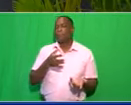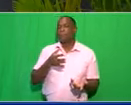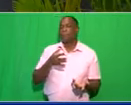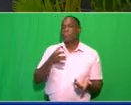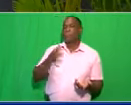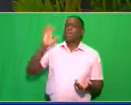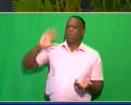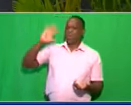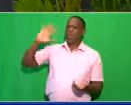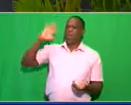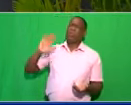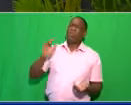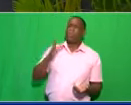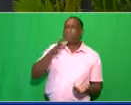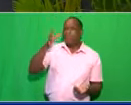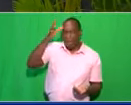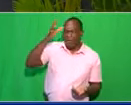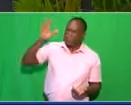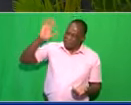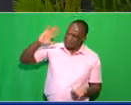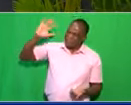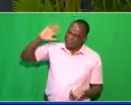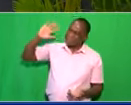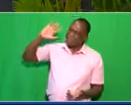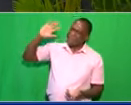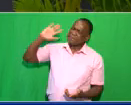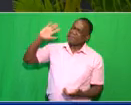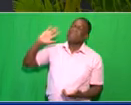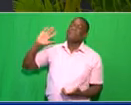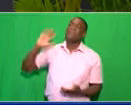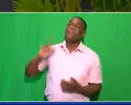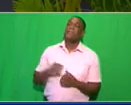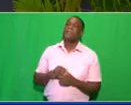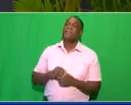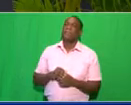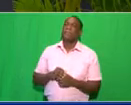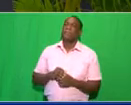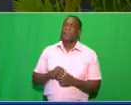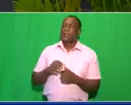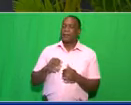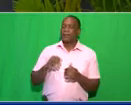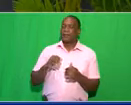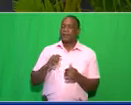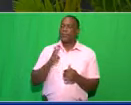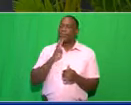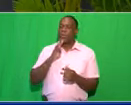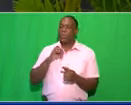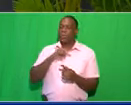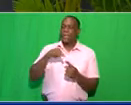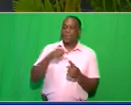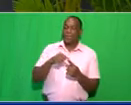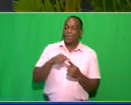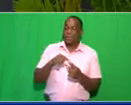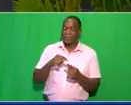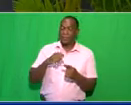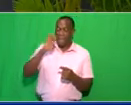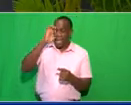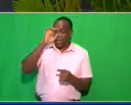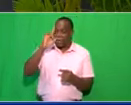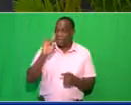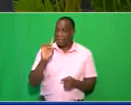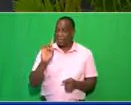talked about, you know, education, the nation being carried in the book bags of the